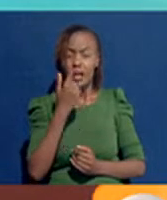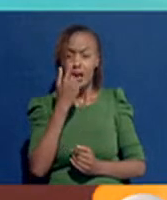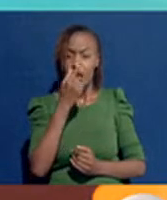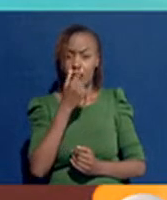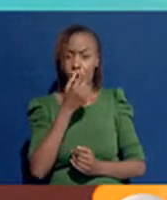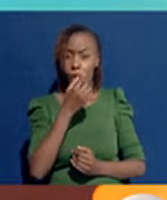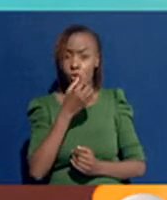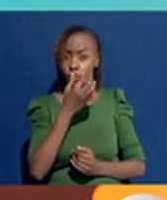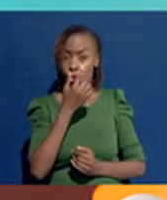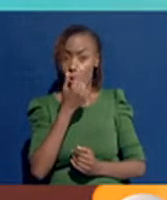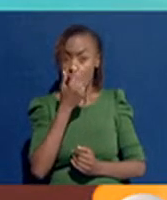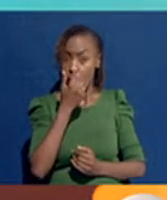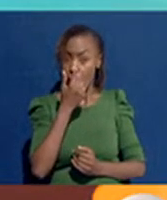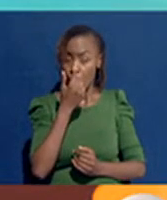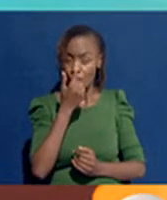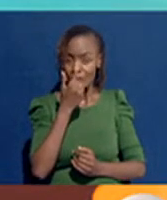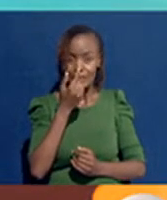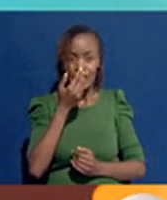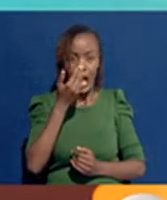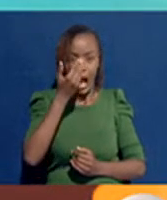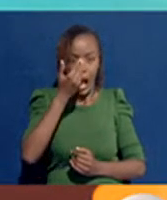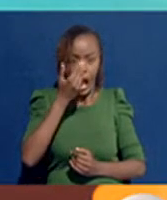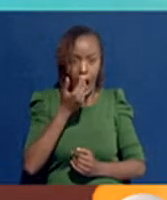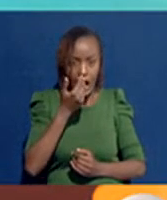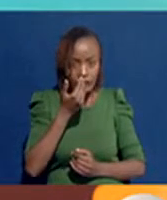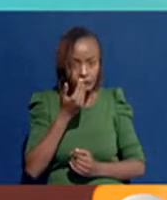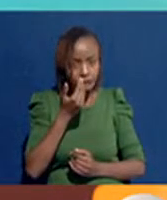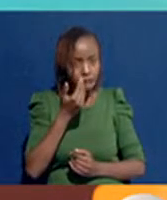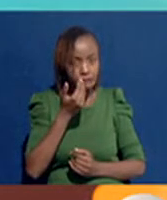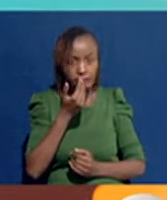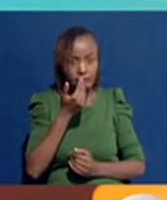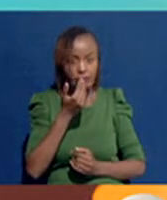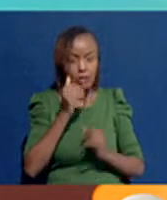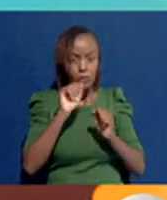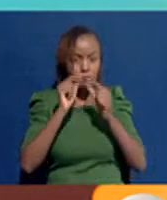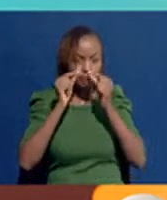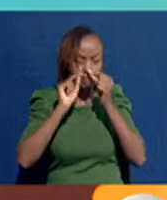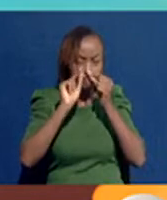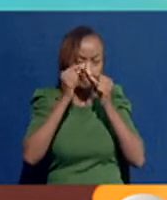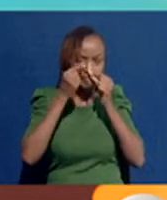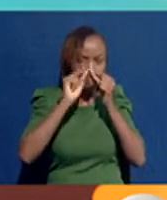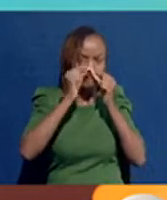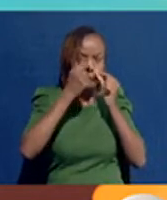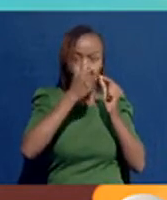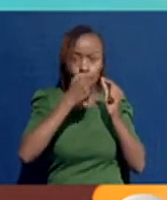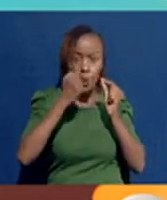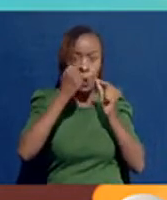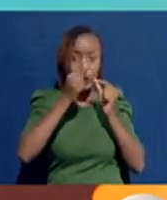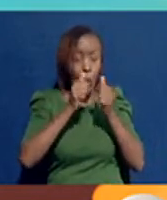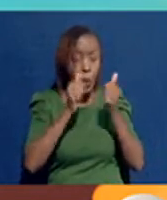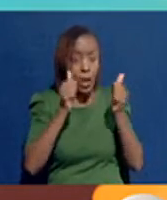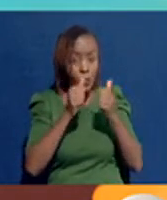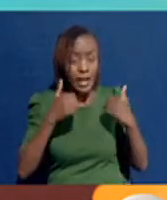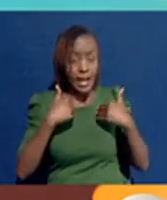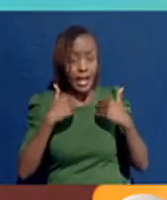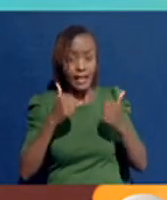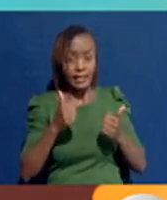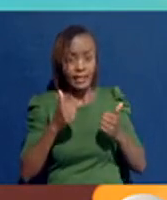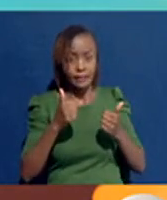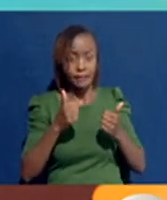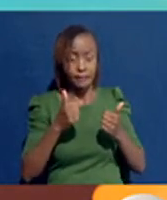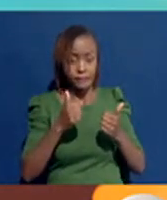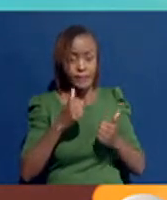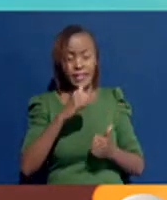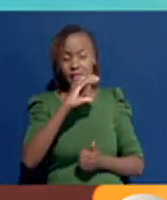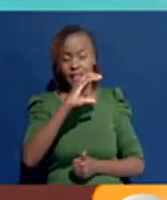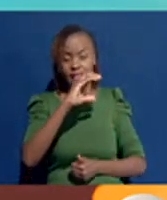we will be culling out the treatment of those children in the next few days, whereby we are going to provide between 16 and 20.